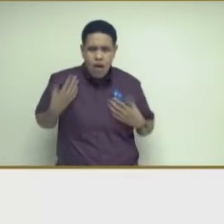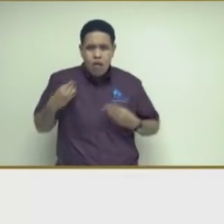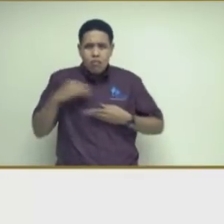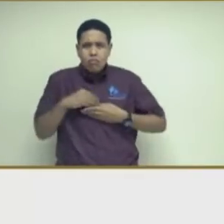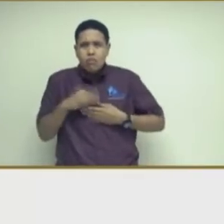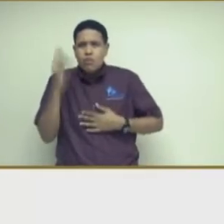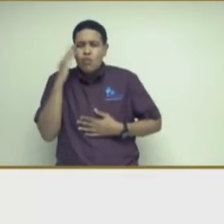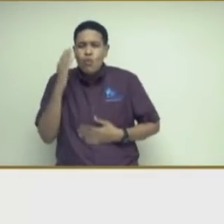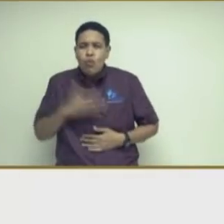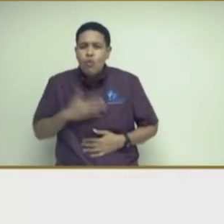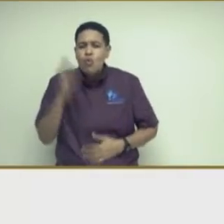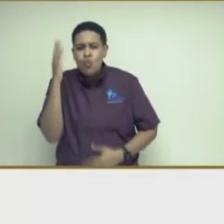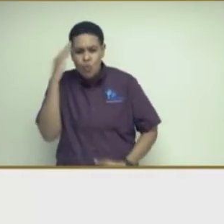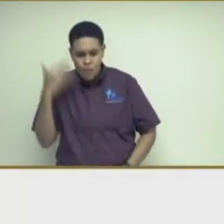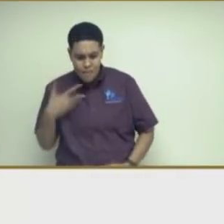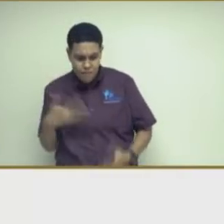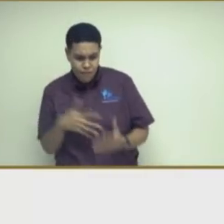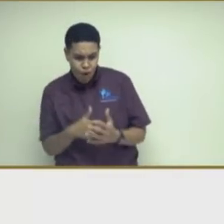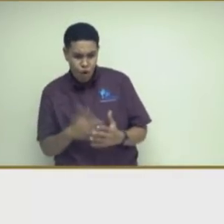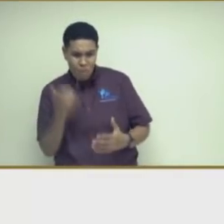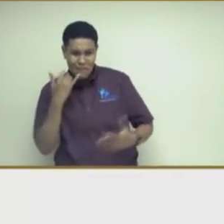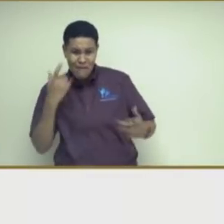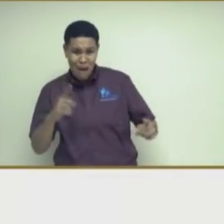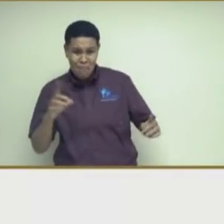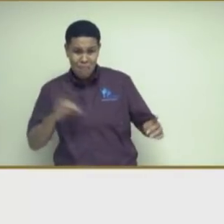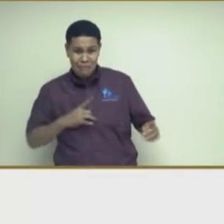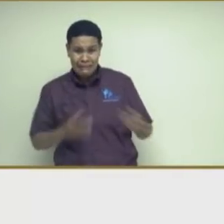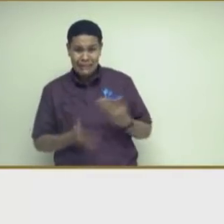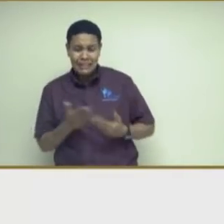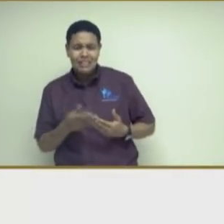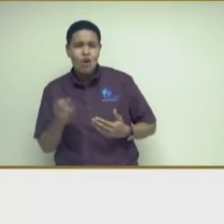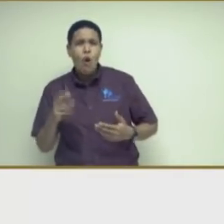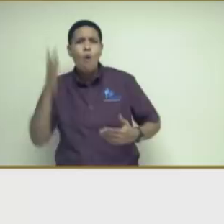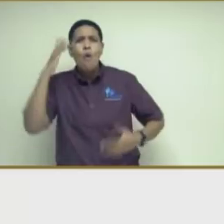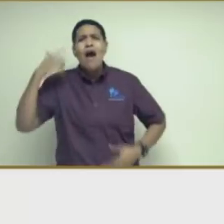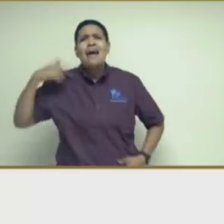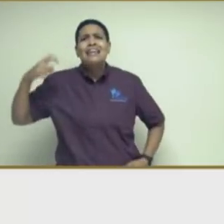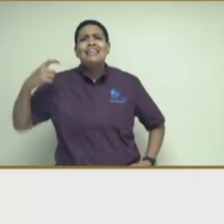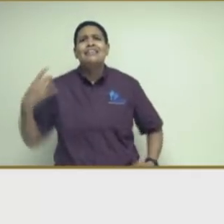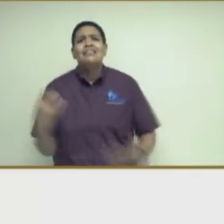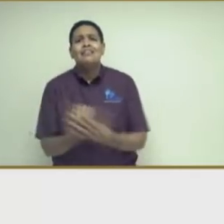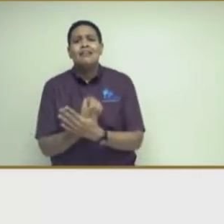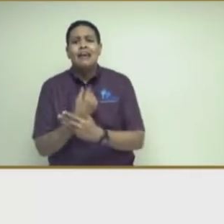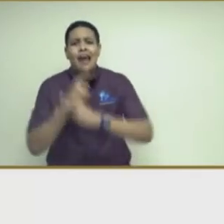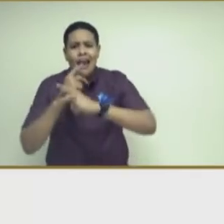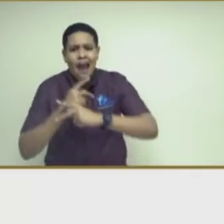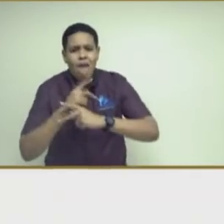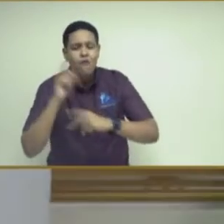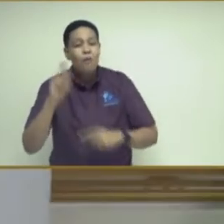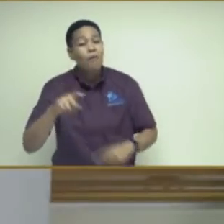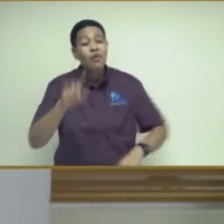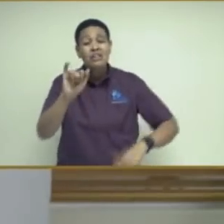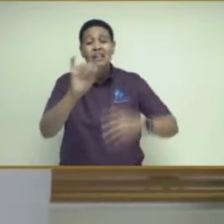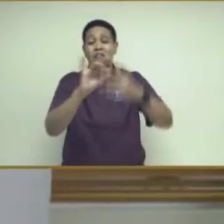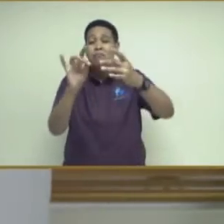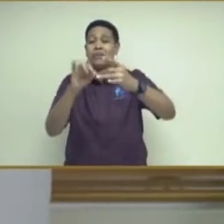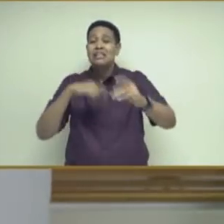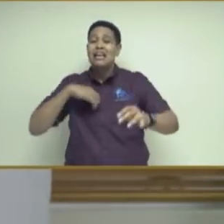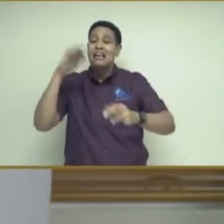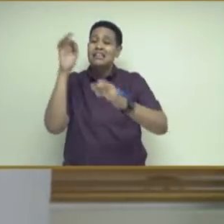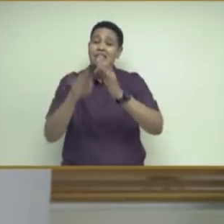you are and why you need to take extra precaution. And that's the messaging that I want to simplify